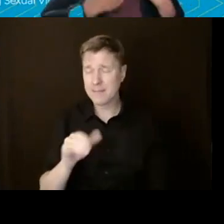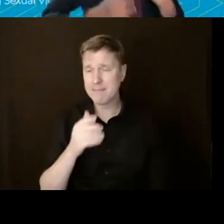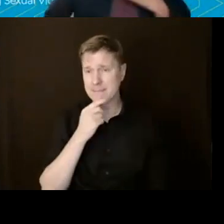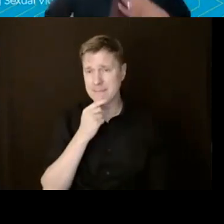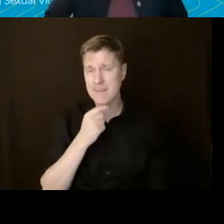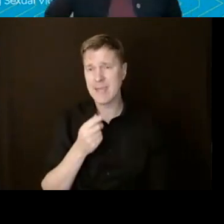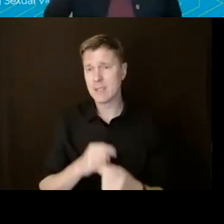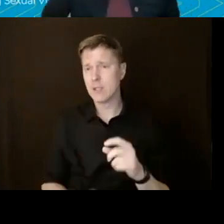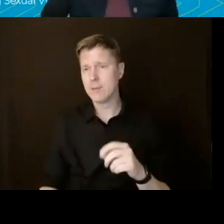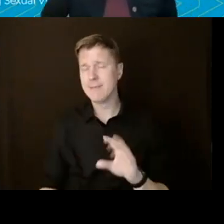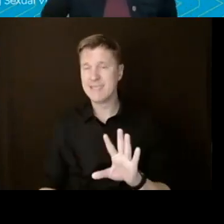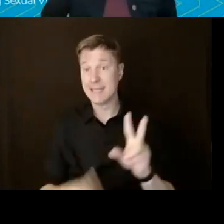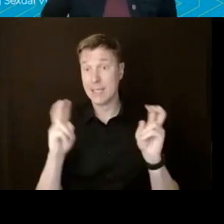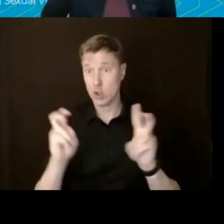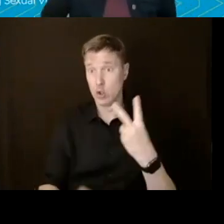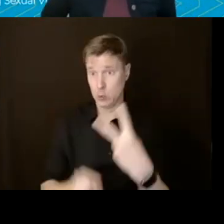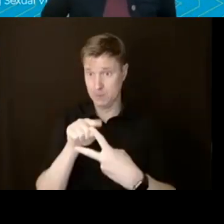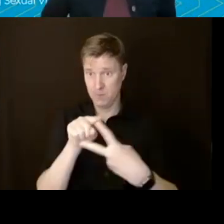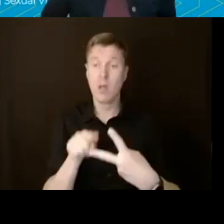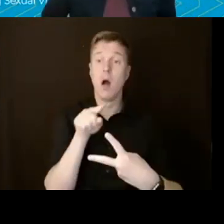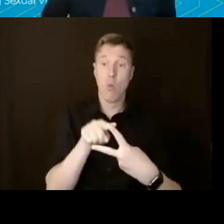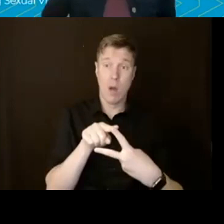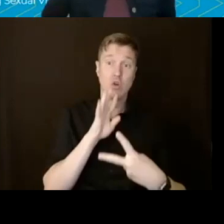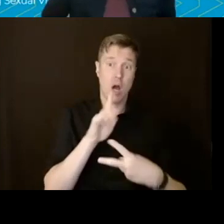twofold issue. One, we're talking problems.